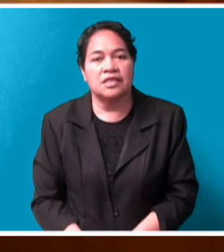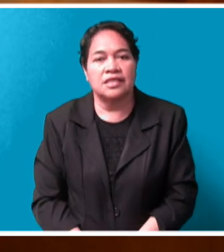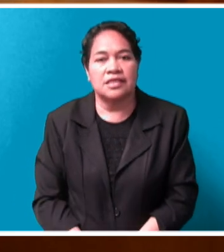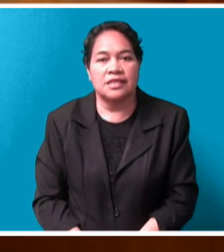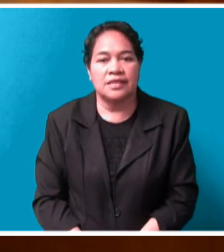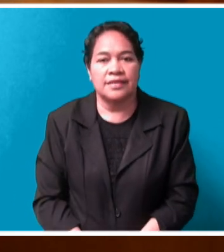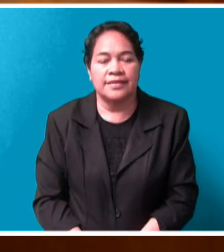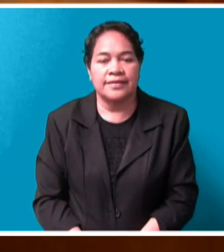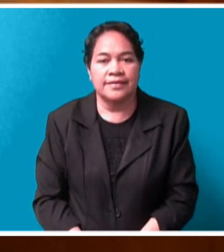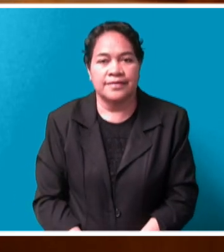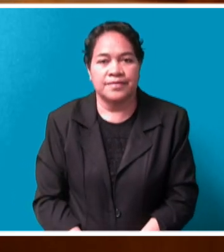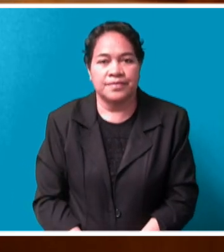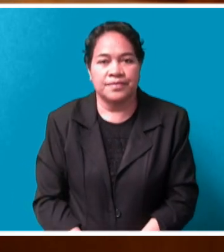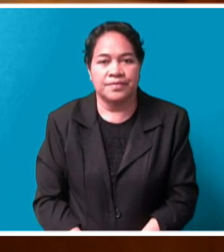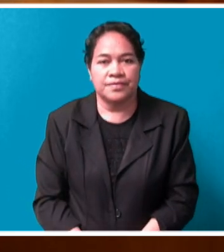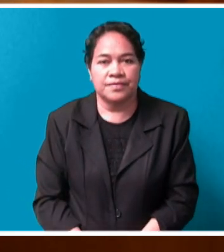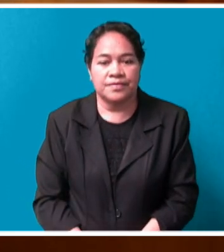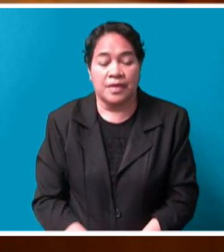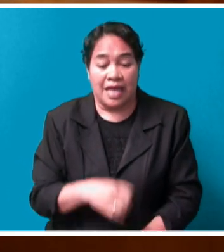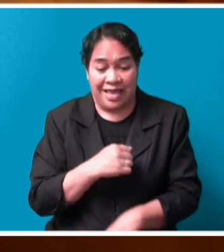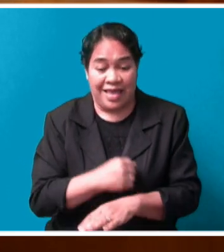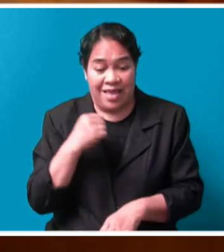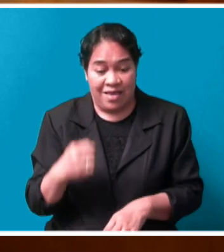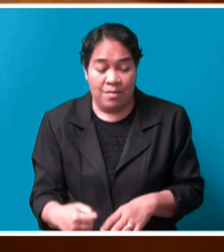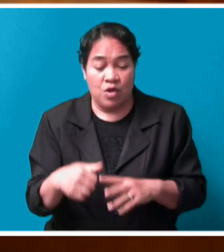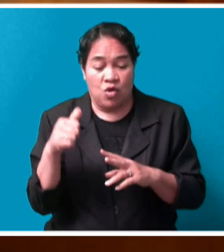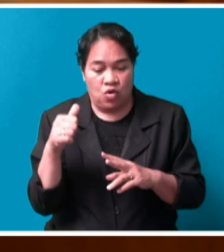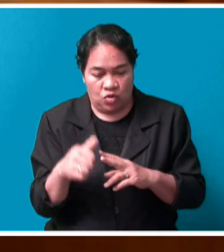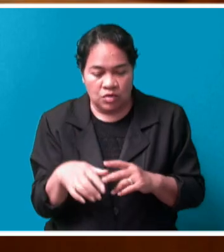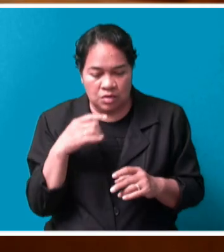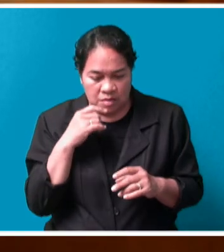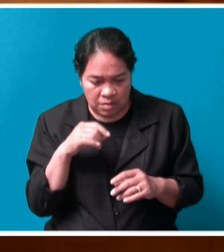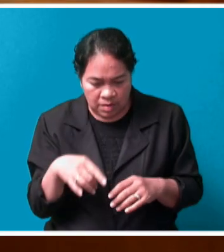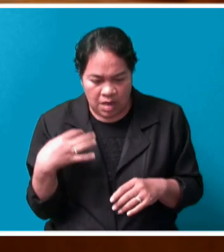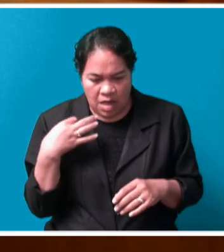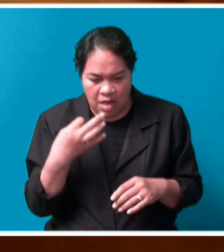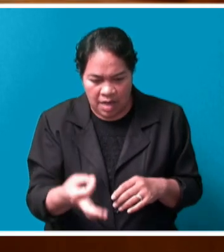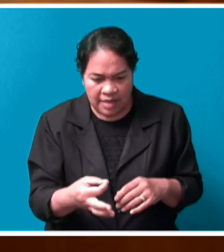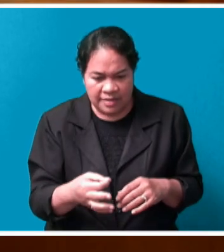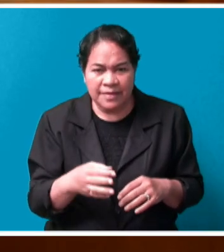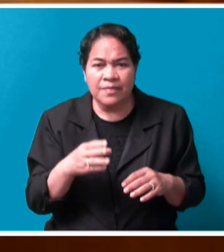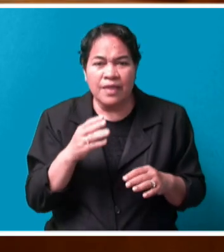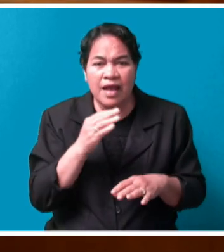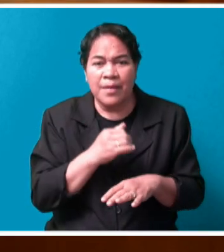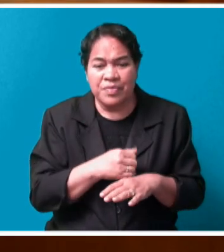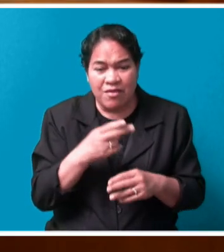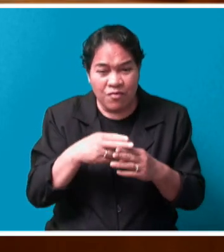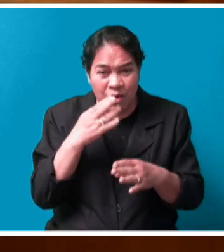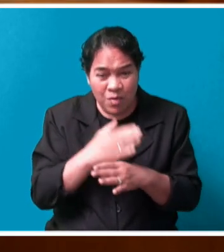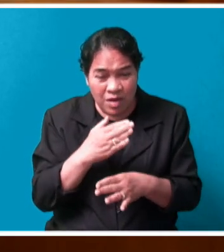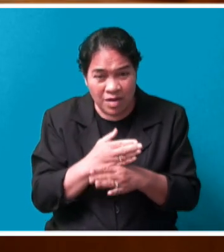Mr. Speaker, sir, government also applies the Public Sector Investment Program framework,